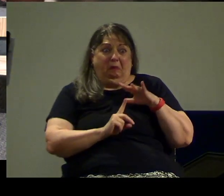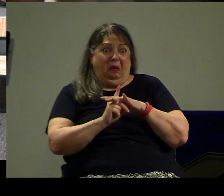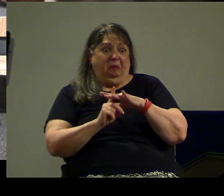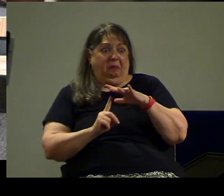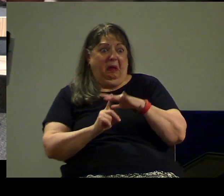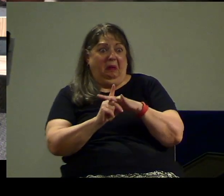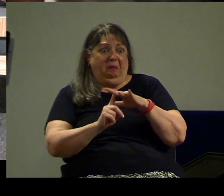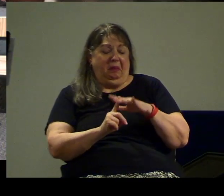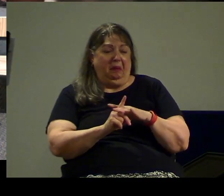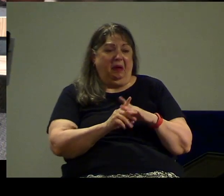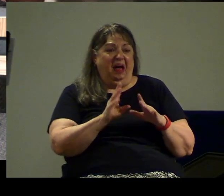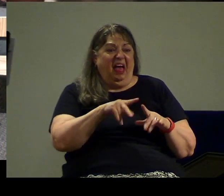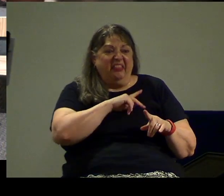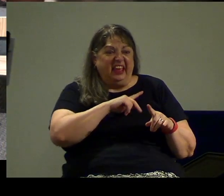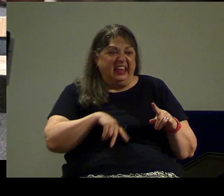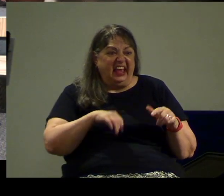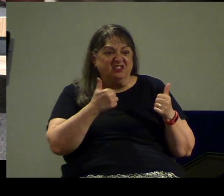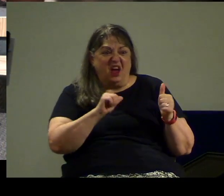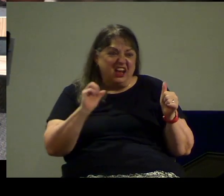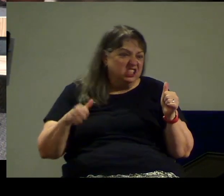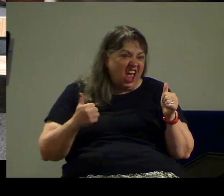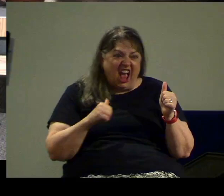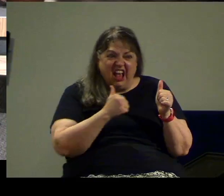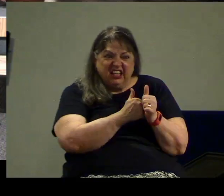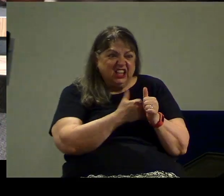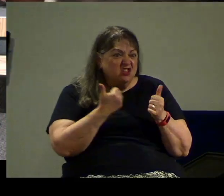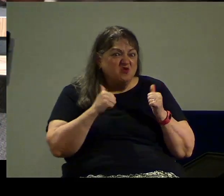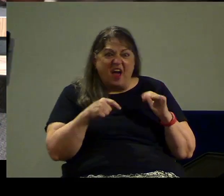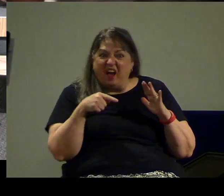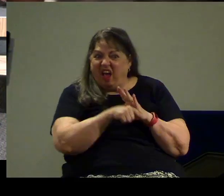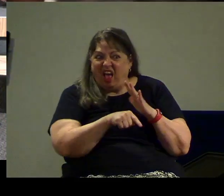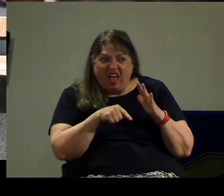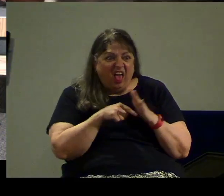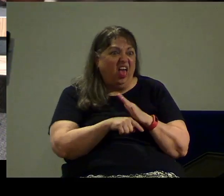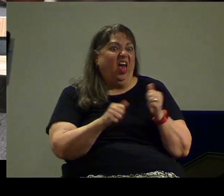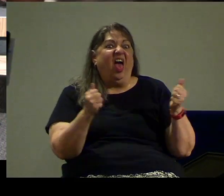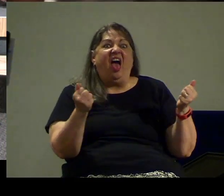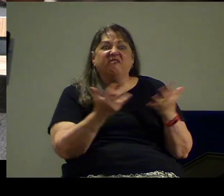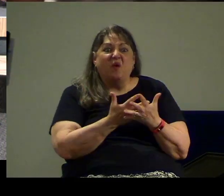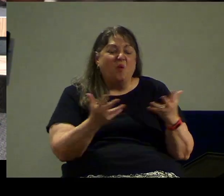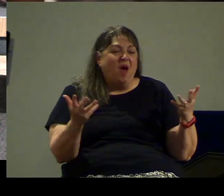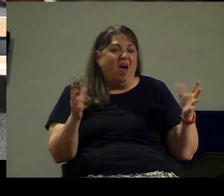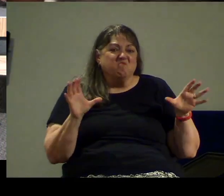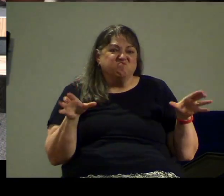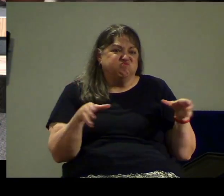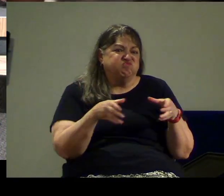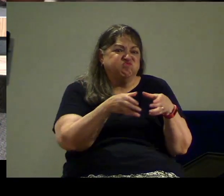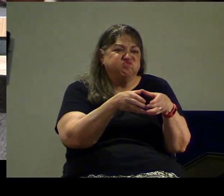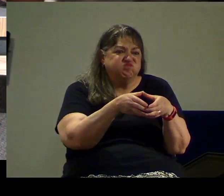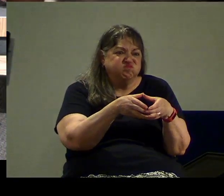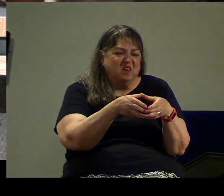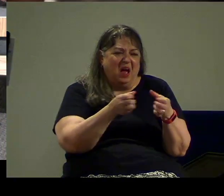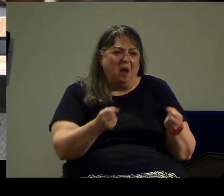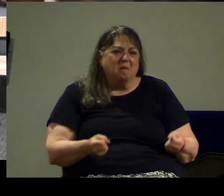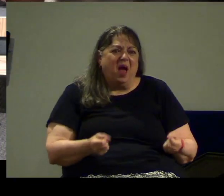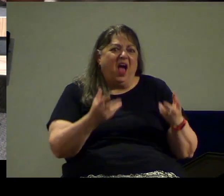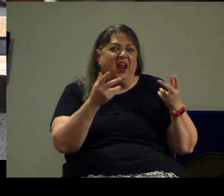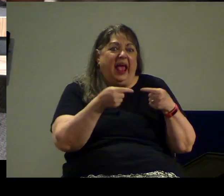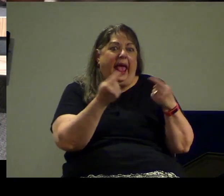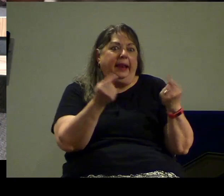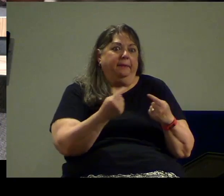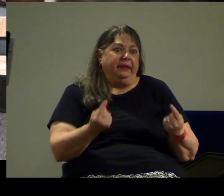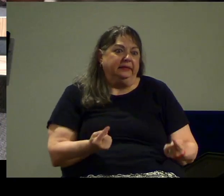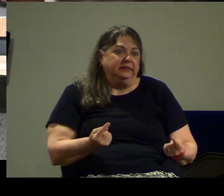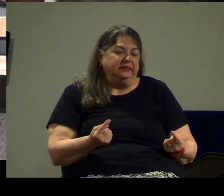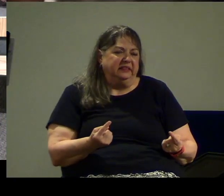was pursued. They were trying to kill him. Everybody throughout his life, David did not have an easy